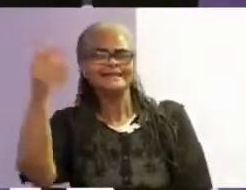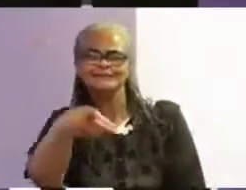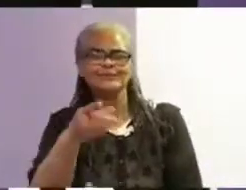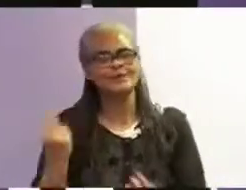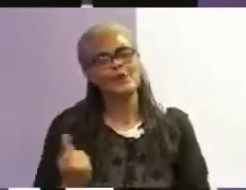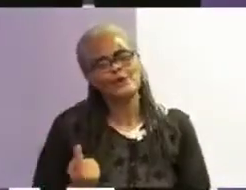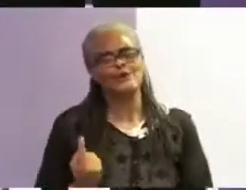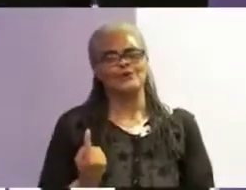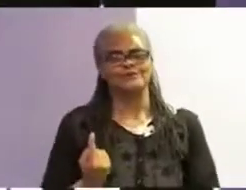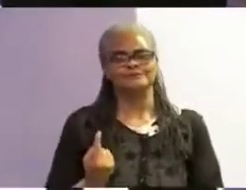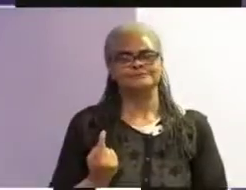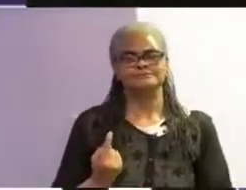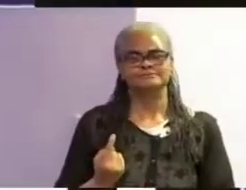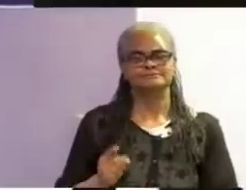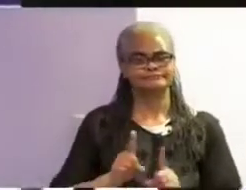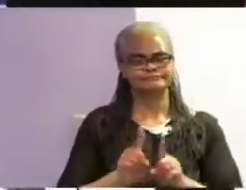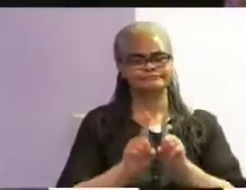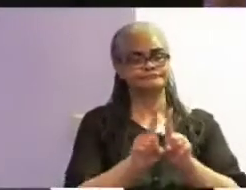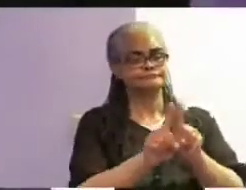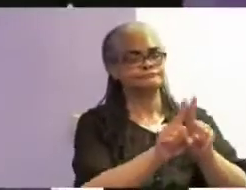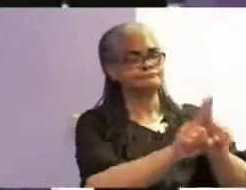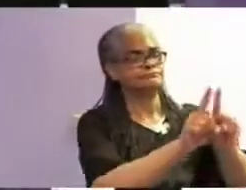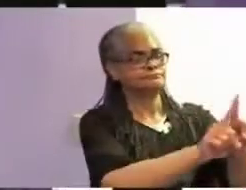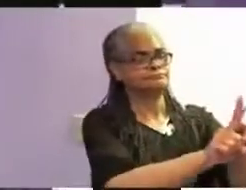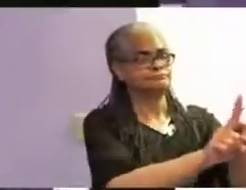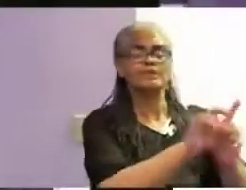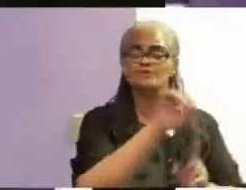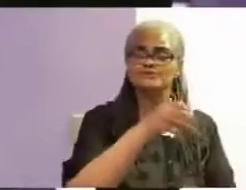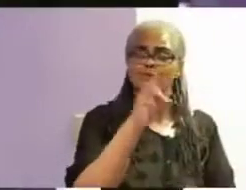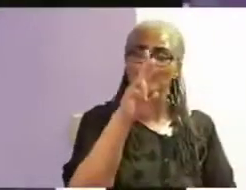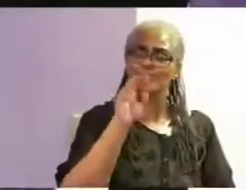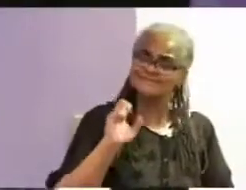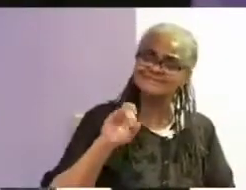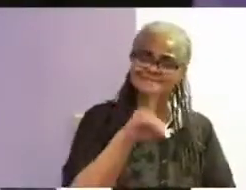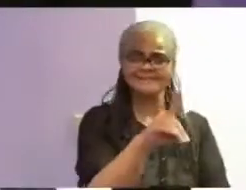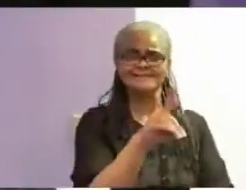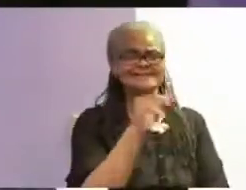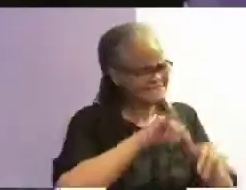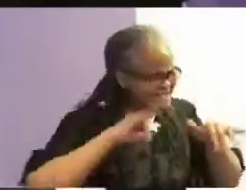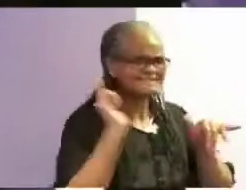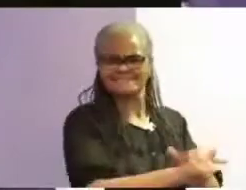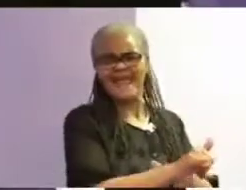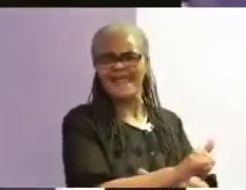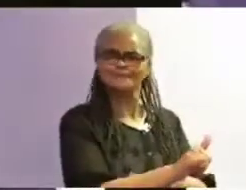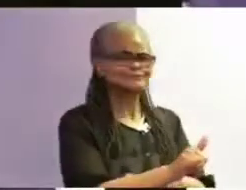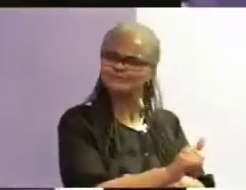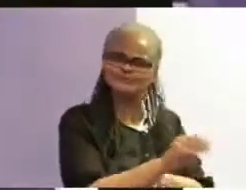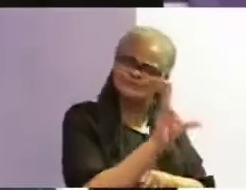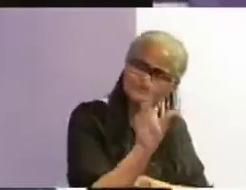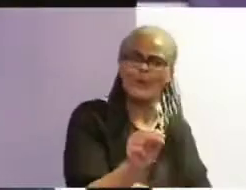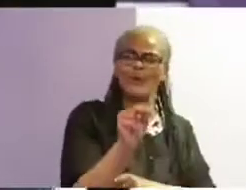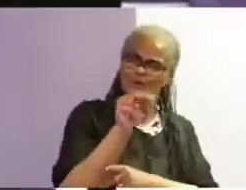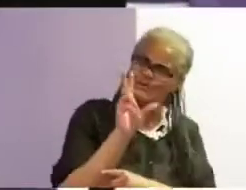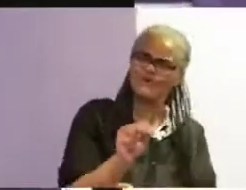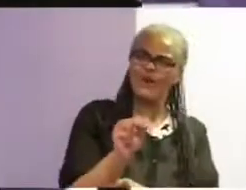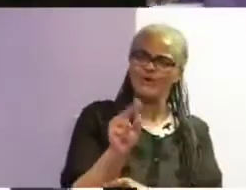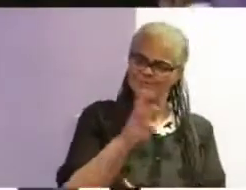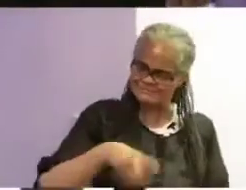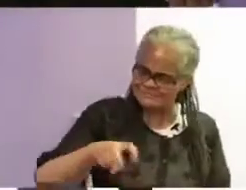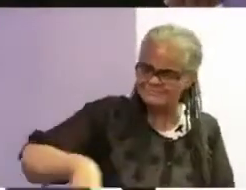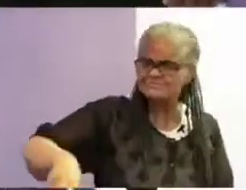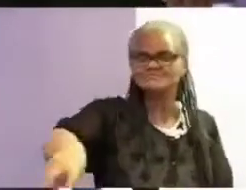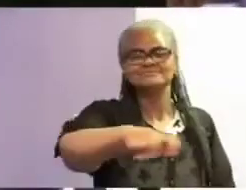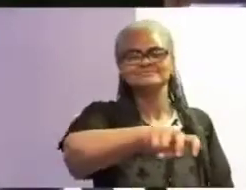Went down by Jordan. He said, stay here. He said, no, I'm not going. God is looking for